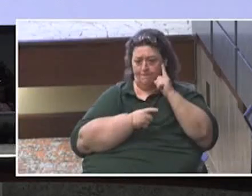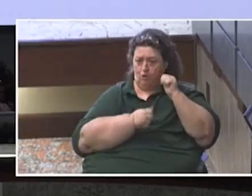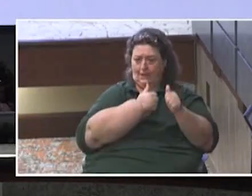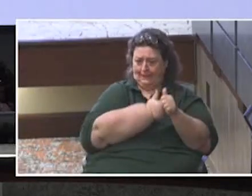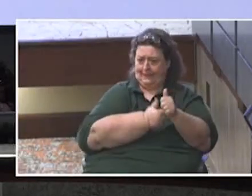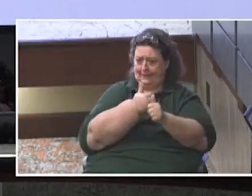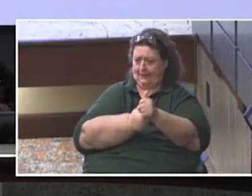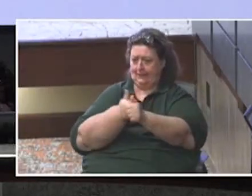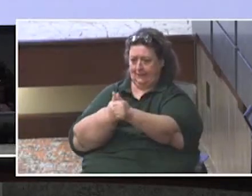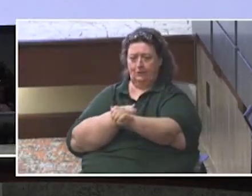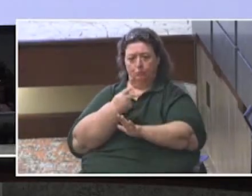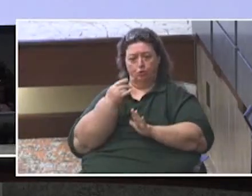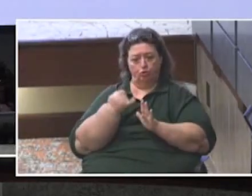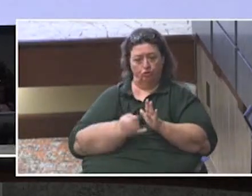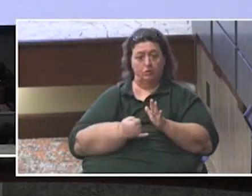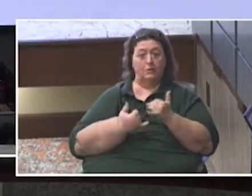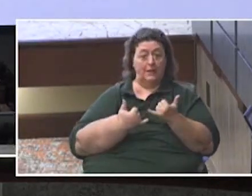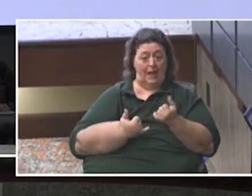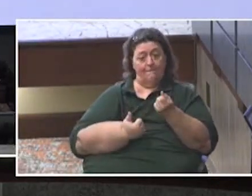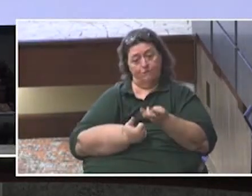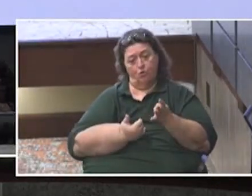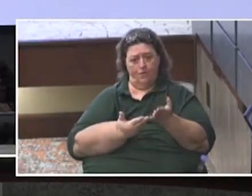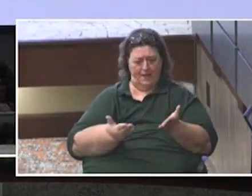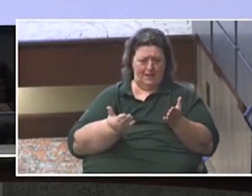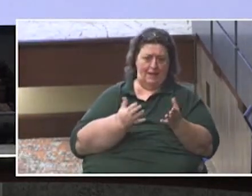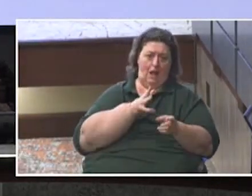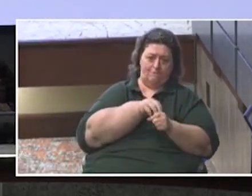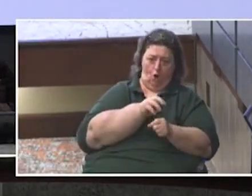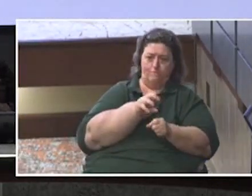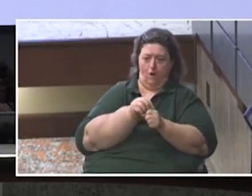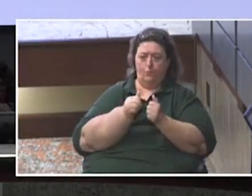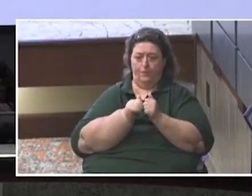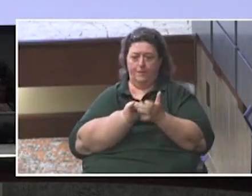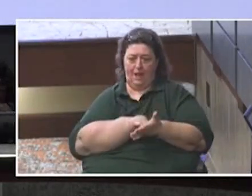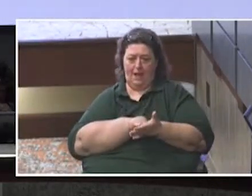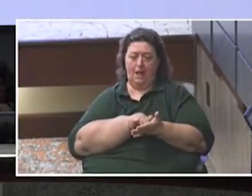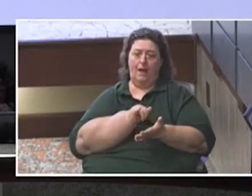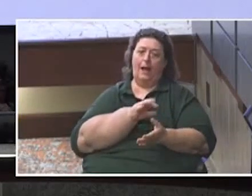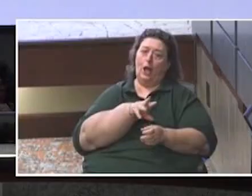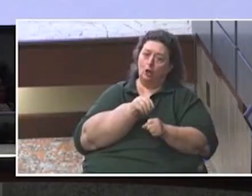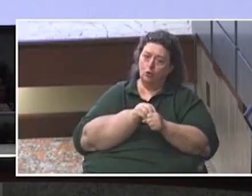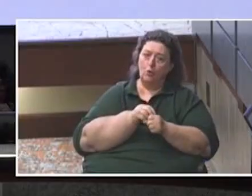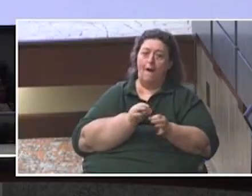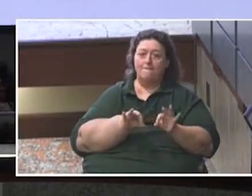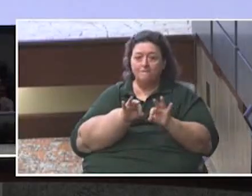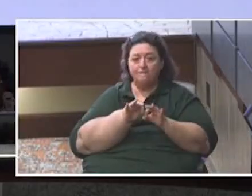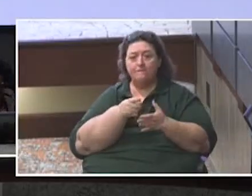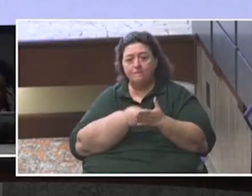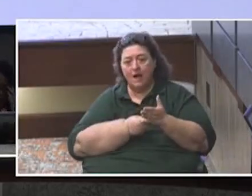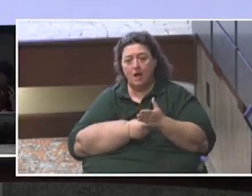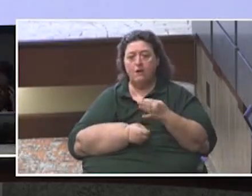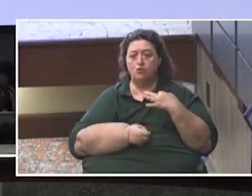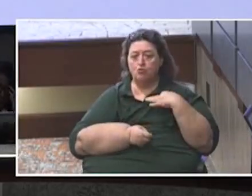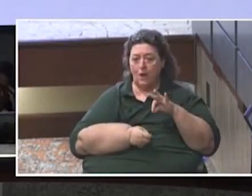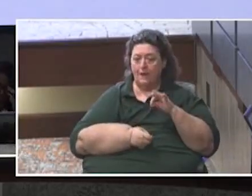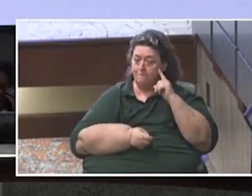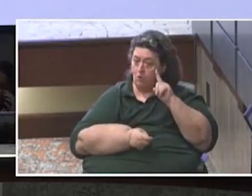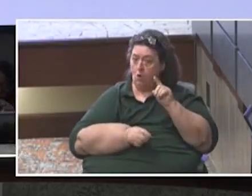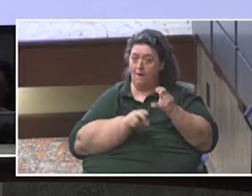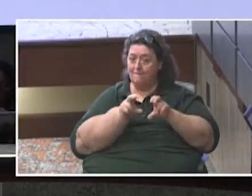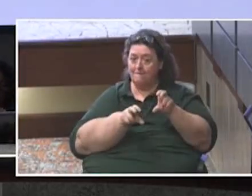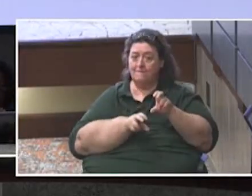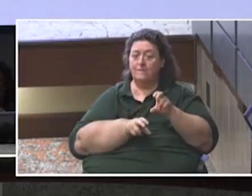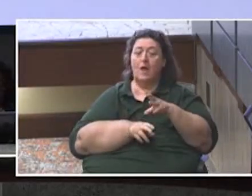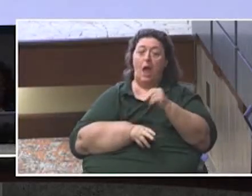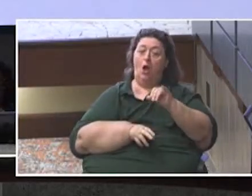these projects. Now, a few factors are playing a part in this, which includes the value of credits for the investors,